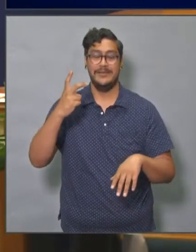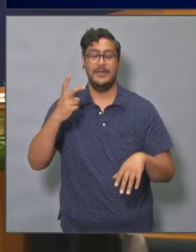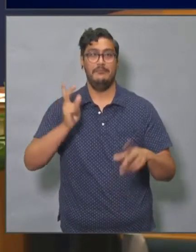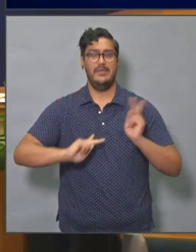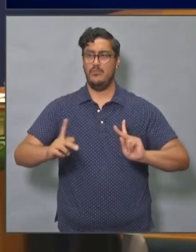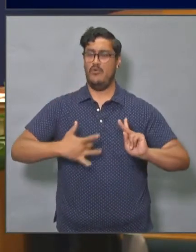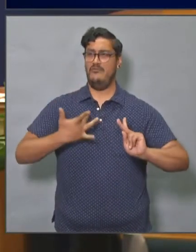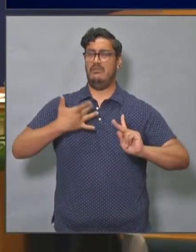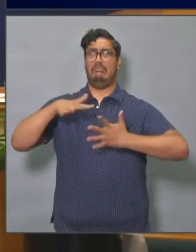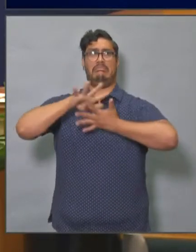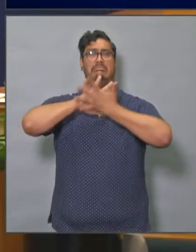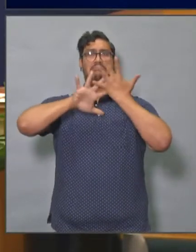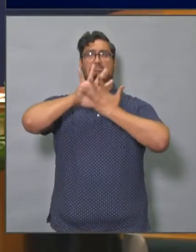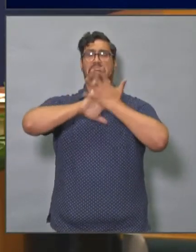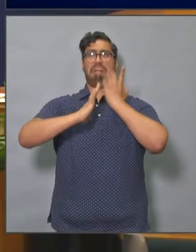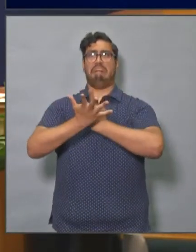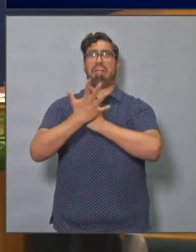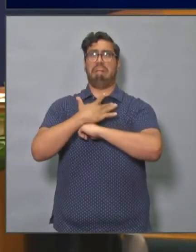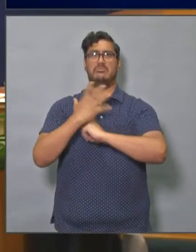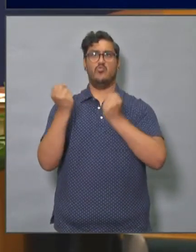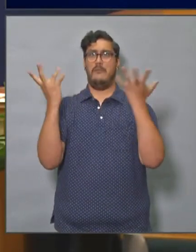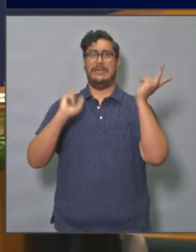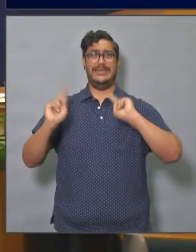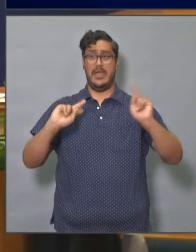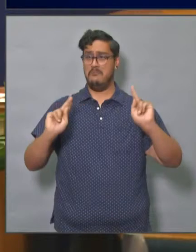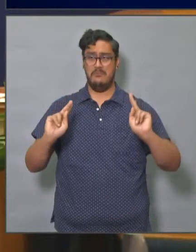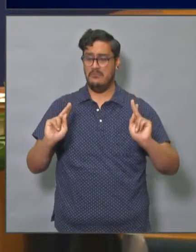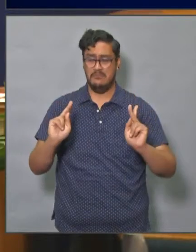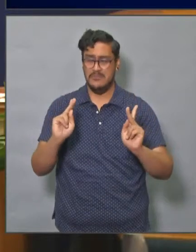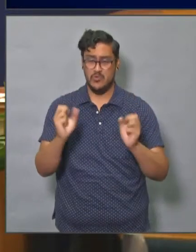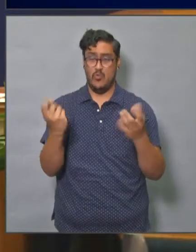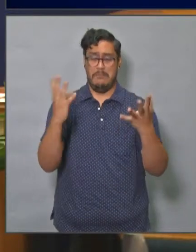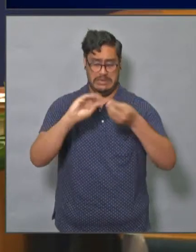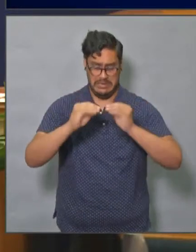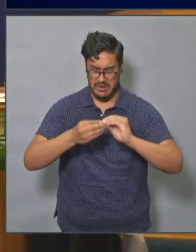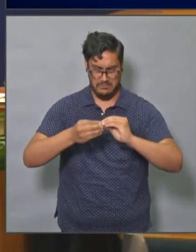question for the public is, are things getting better, getting worse, or staying the same?